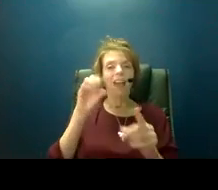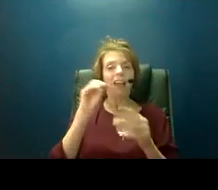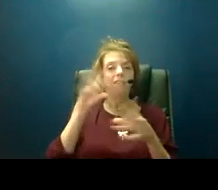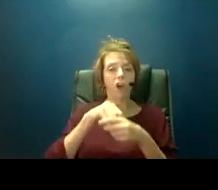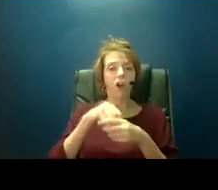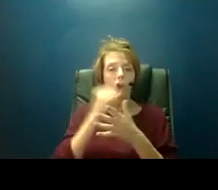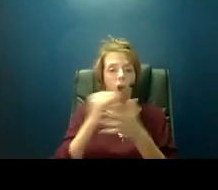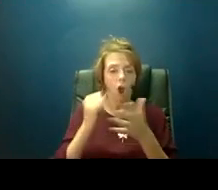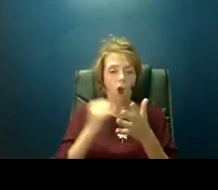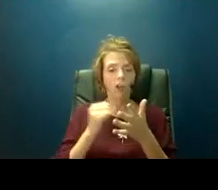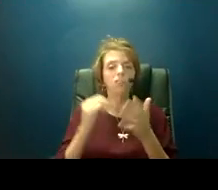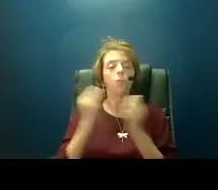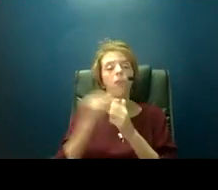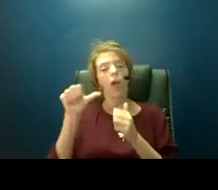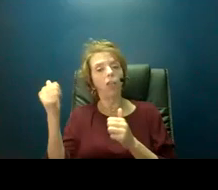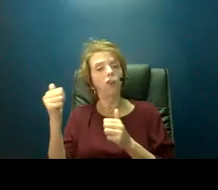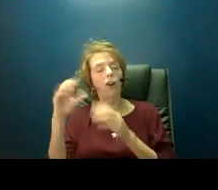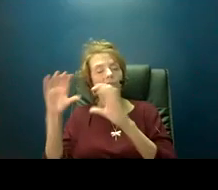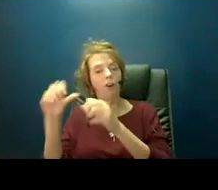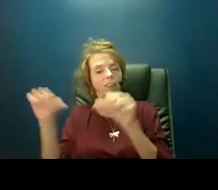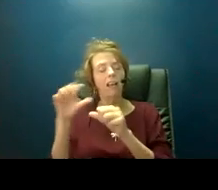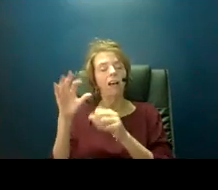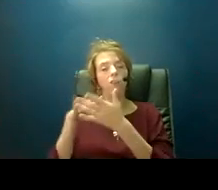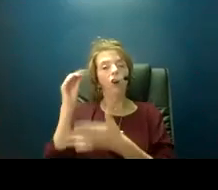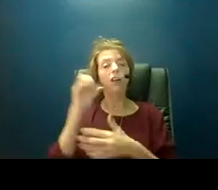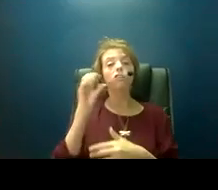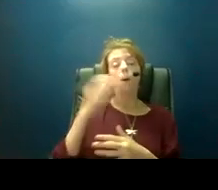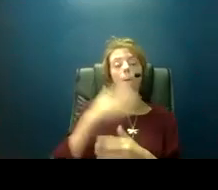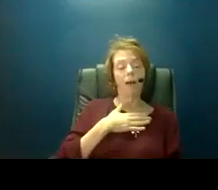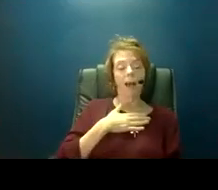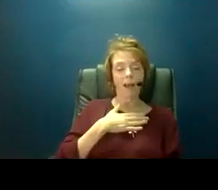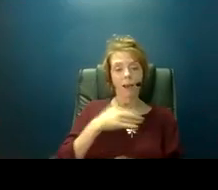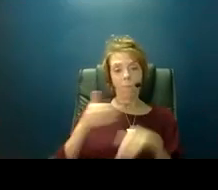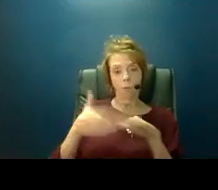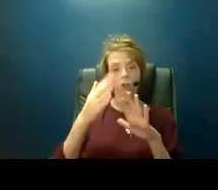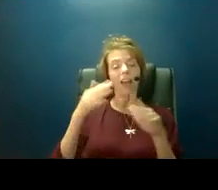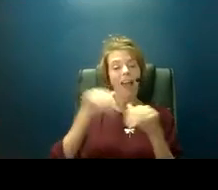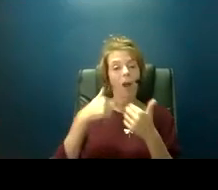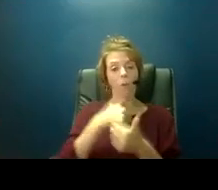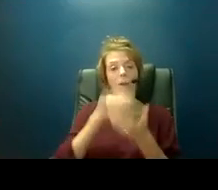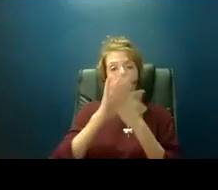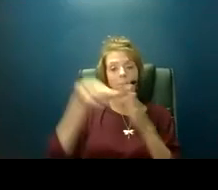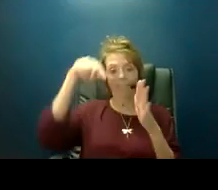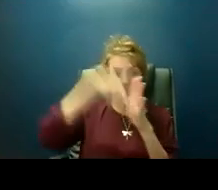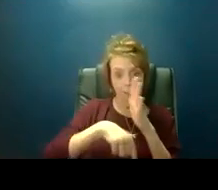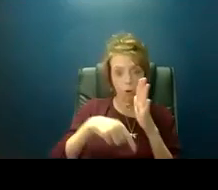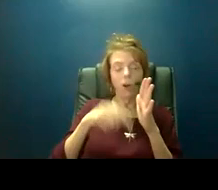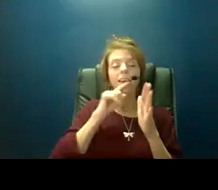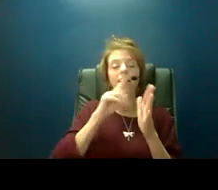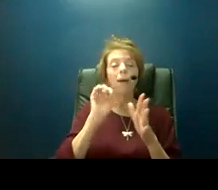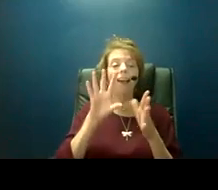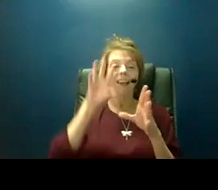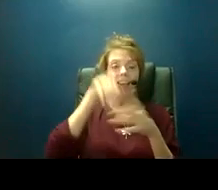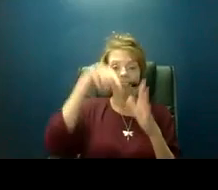approach is the way we get deeper learning and deeper objectives is by engaging deeper levels